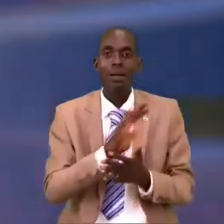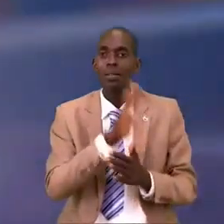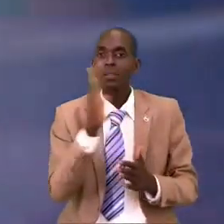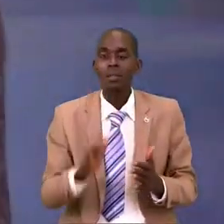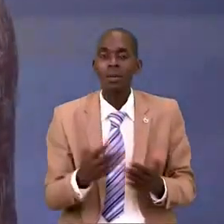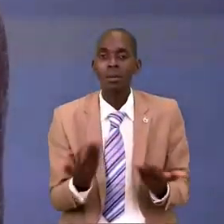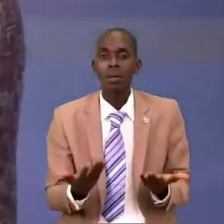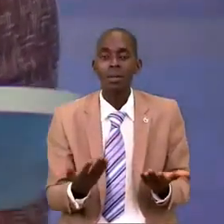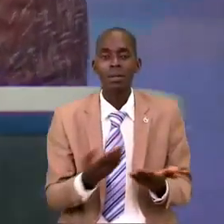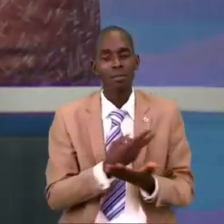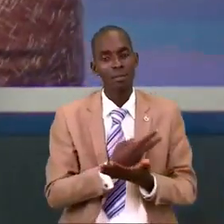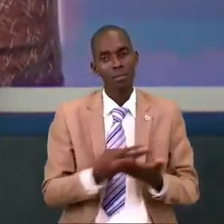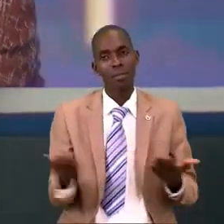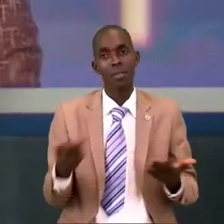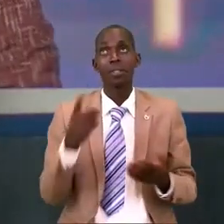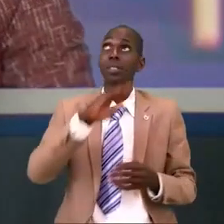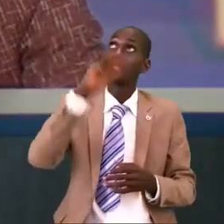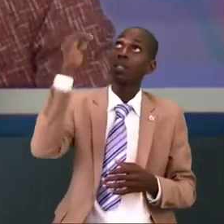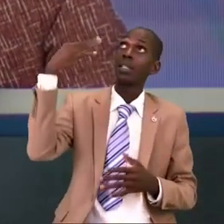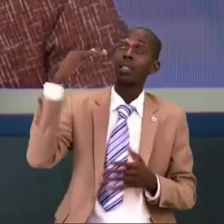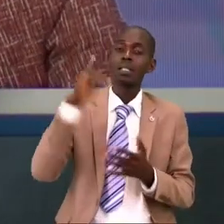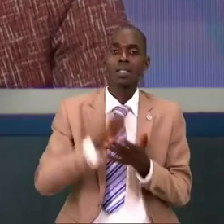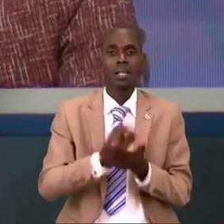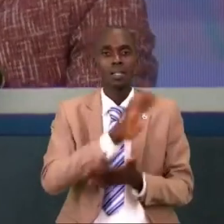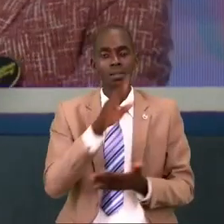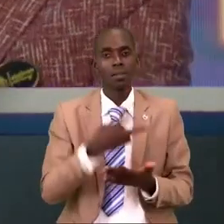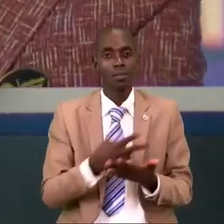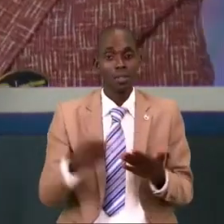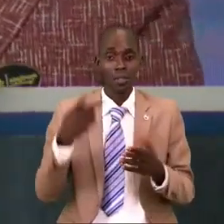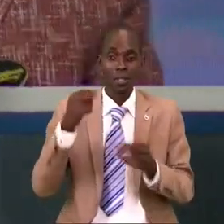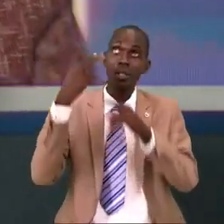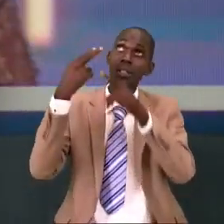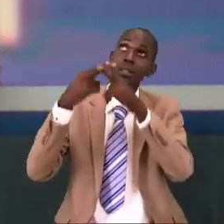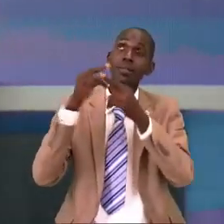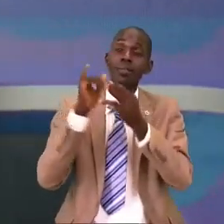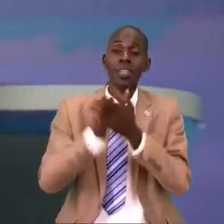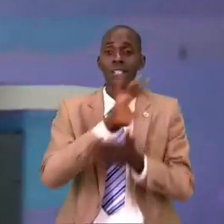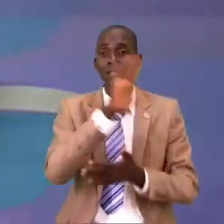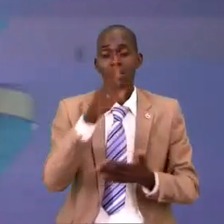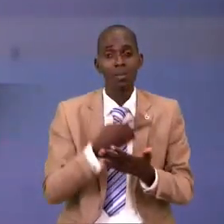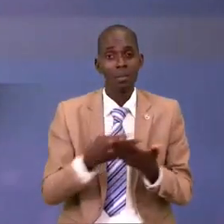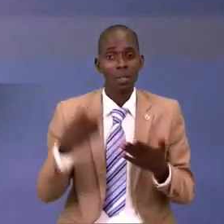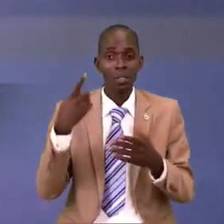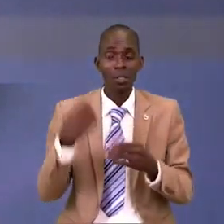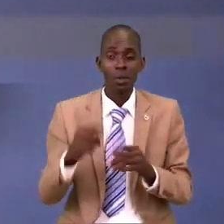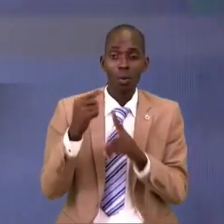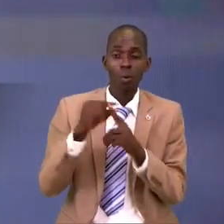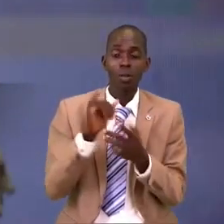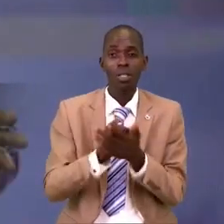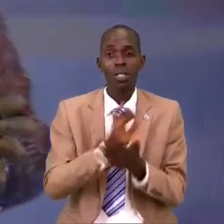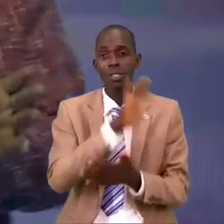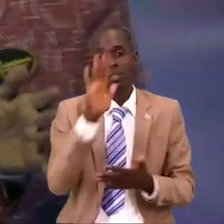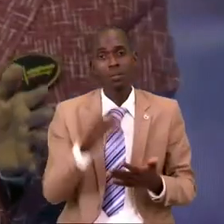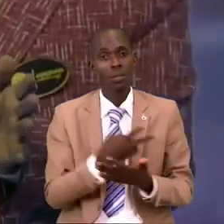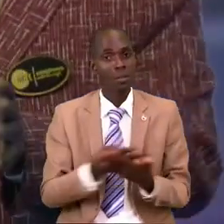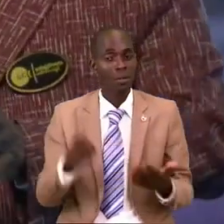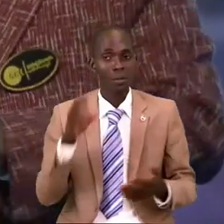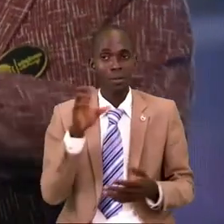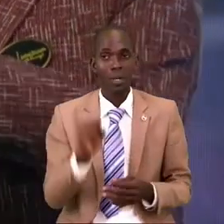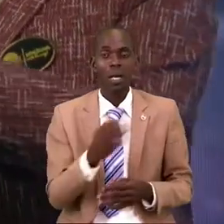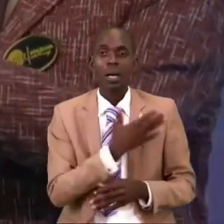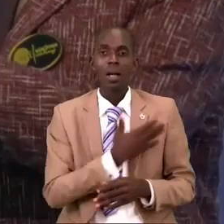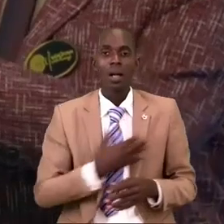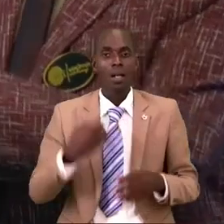never fails, and the mercy now that never fails. Tonight we're looking at the